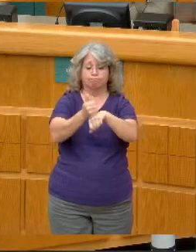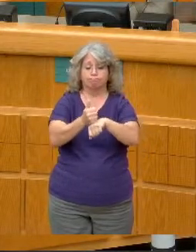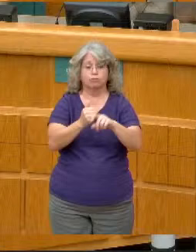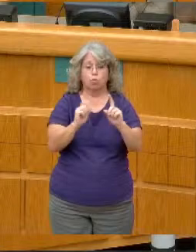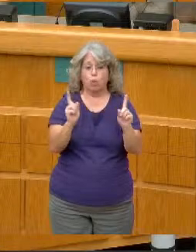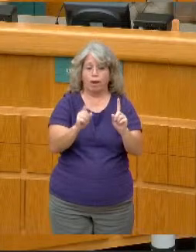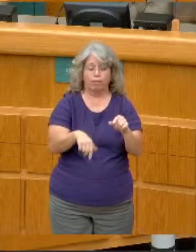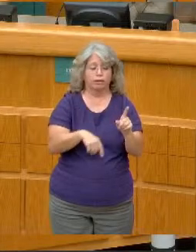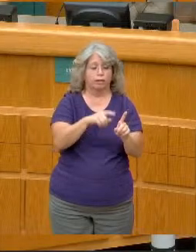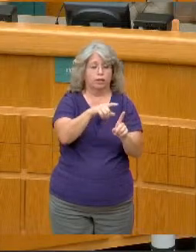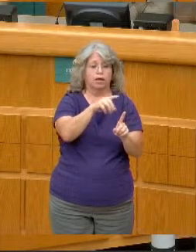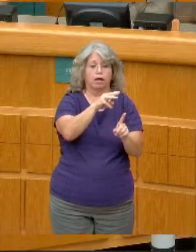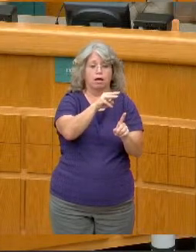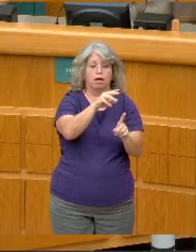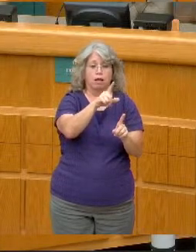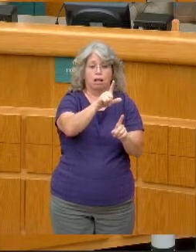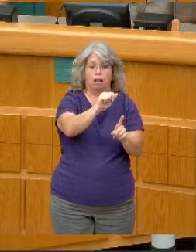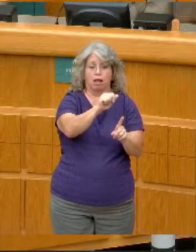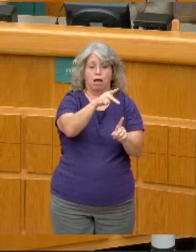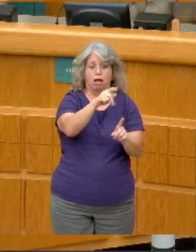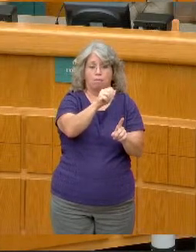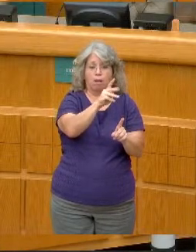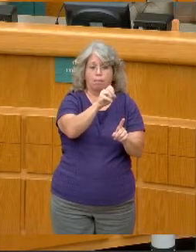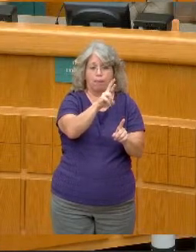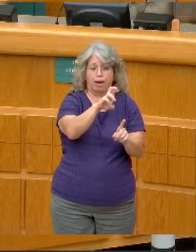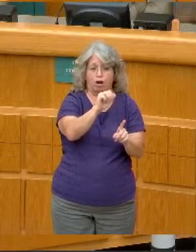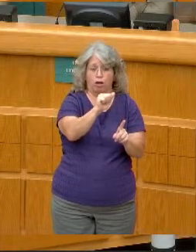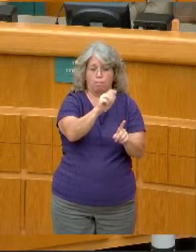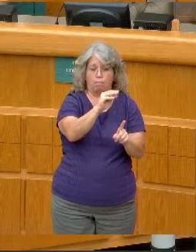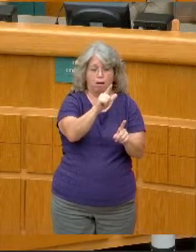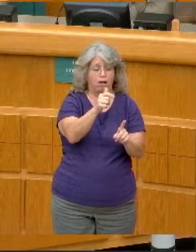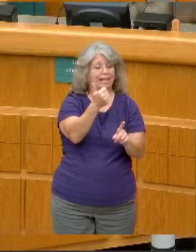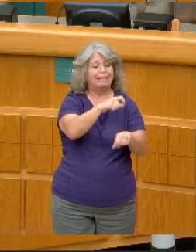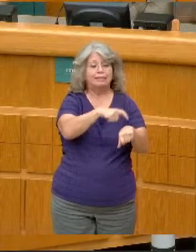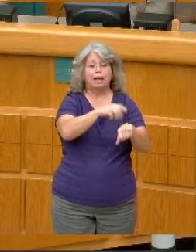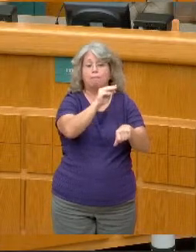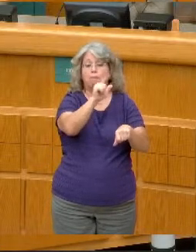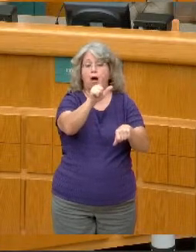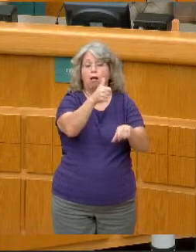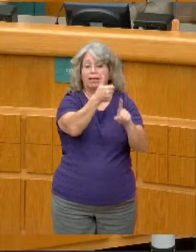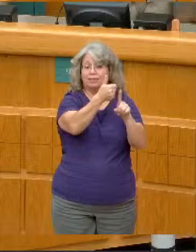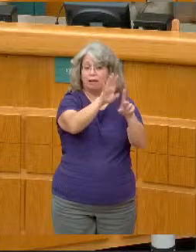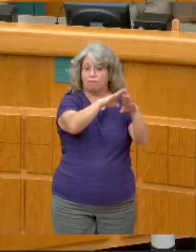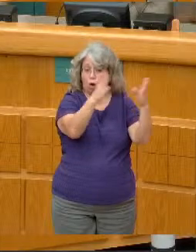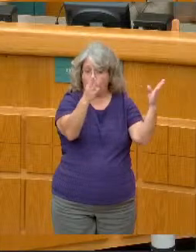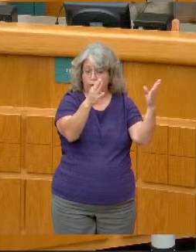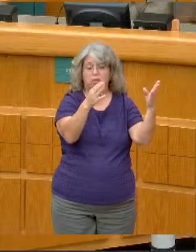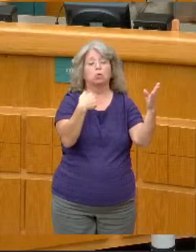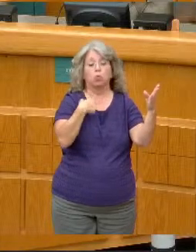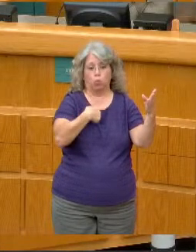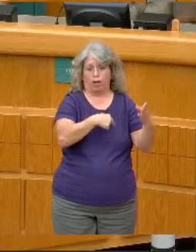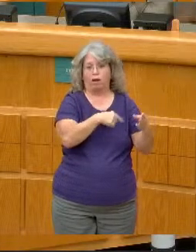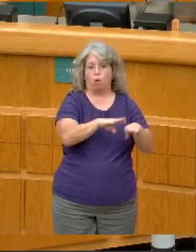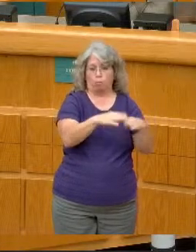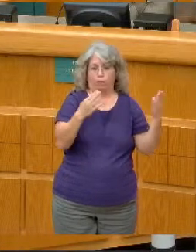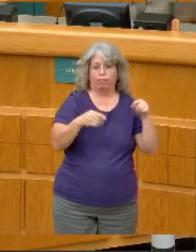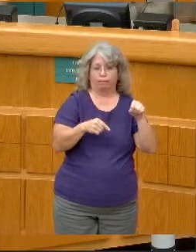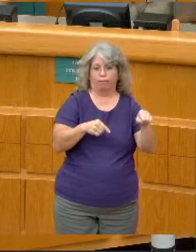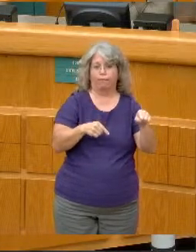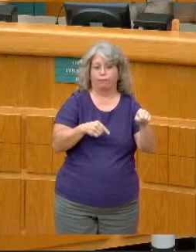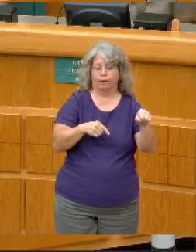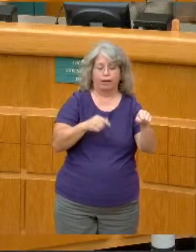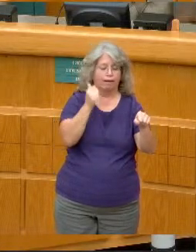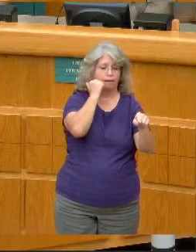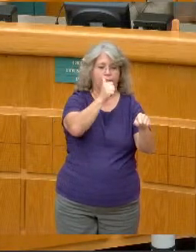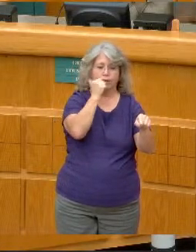2 locations, which include La Palmera Mall, where we are vaccinating anytime the mall is open. So there should be no excuse to,